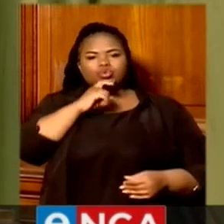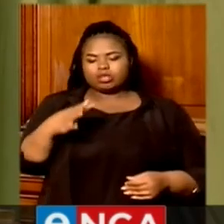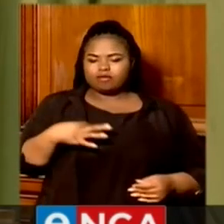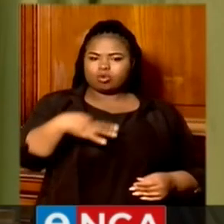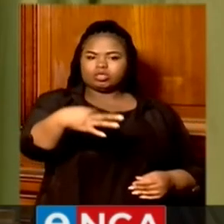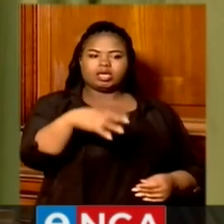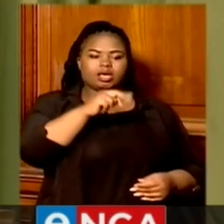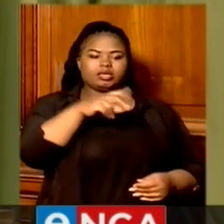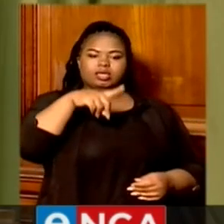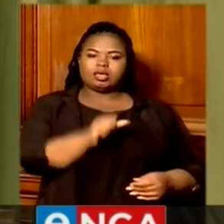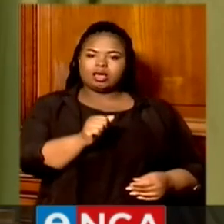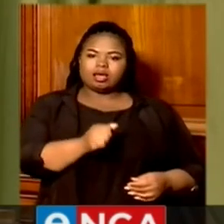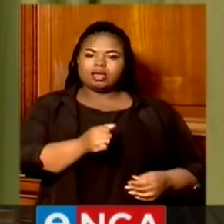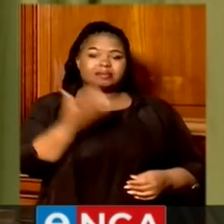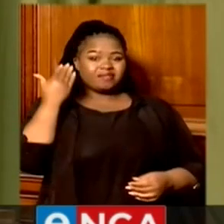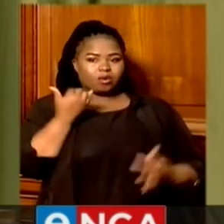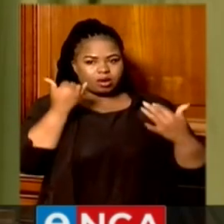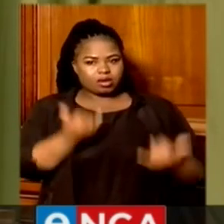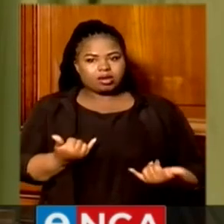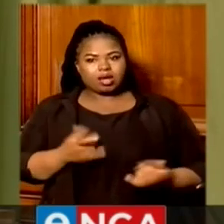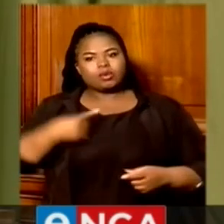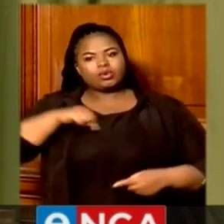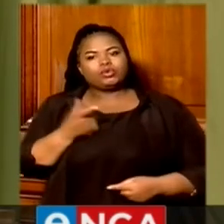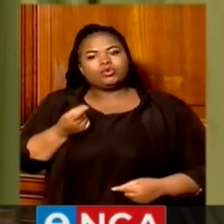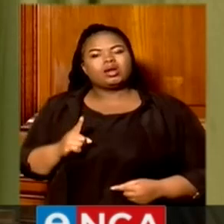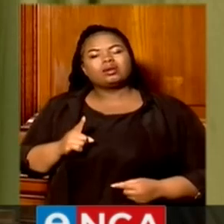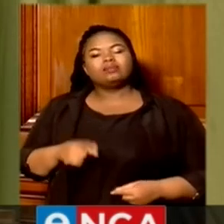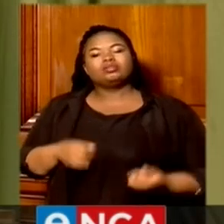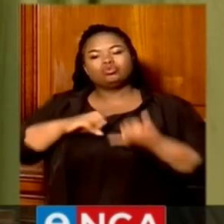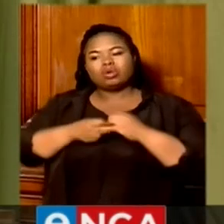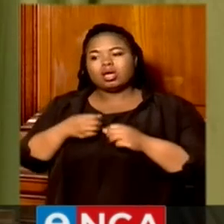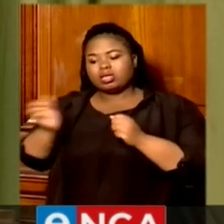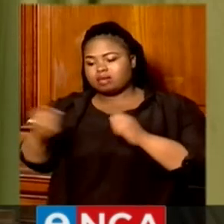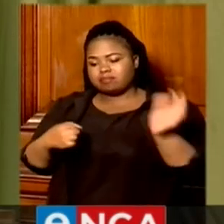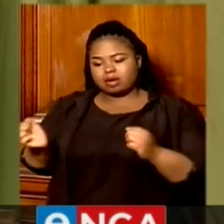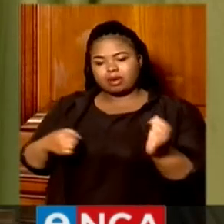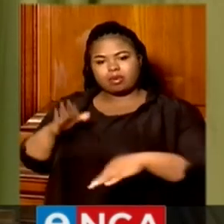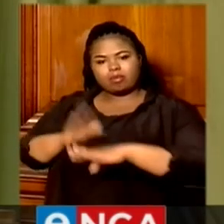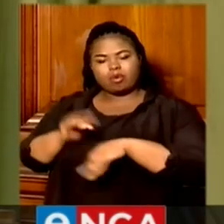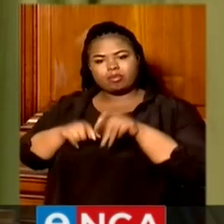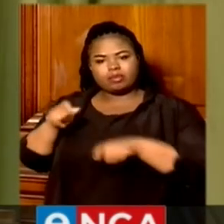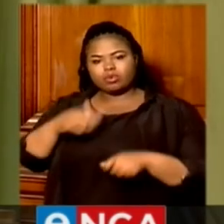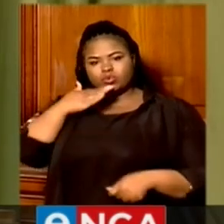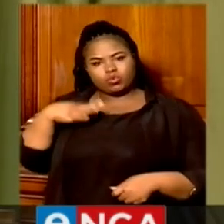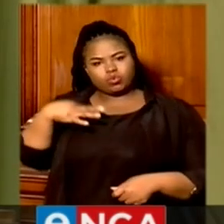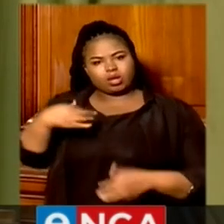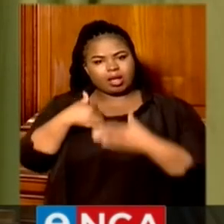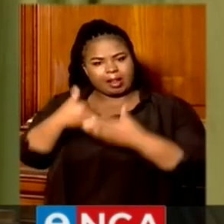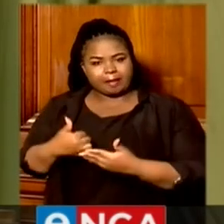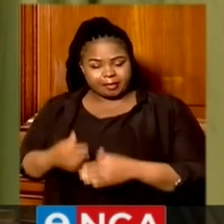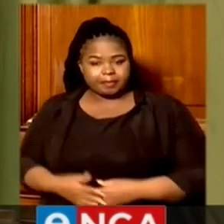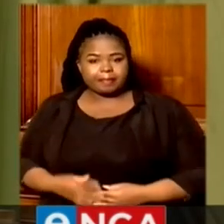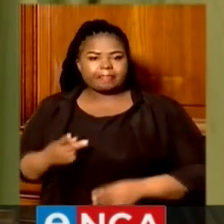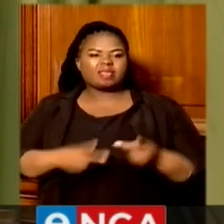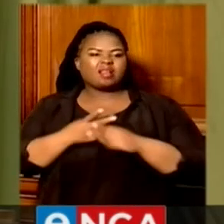ama-volunteer we-NDA, singenza kanjani ukuthi namanje sibe nama-volunteer amaningi impela angakwazi ukunceda. Work is currently